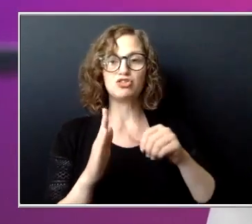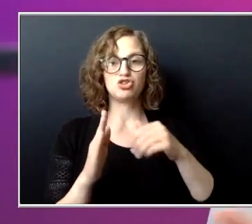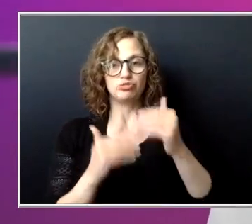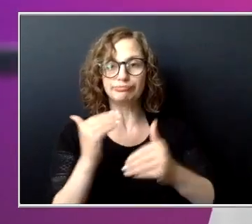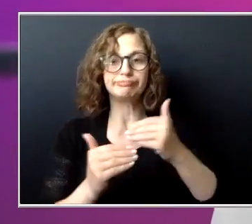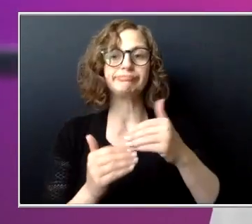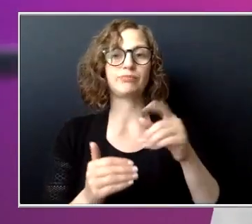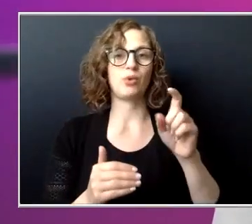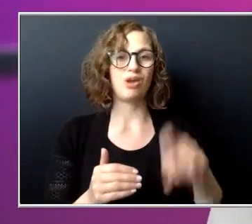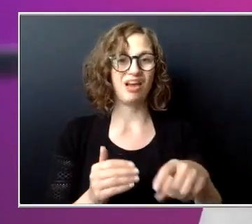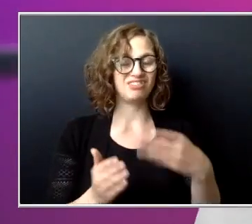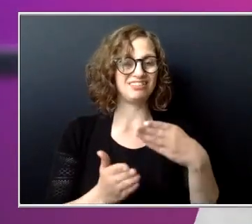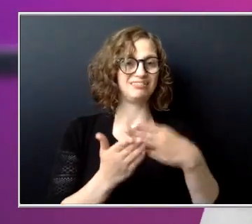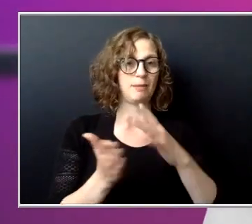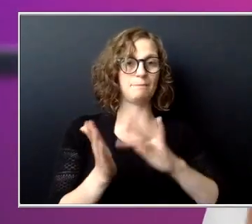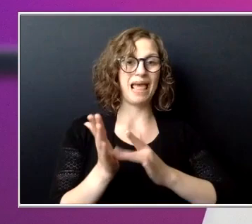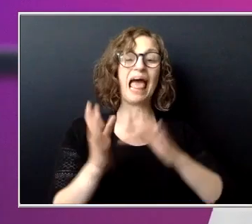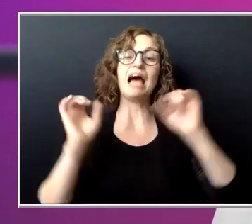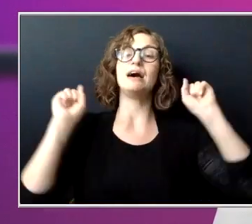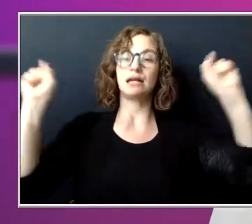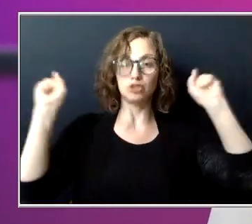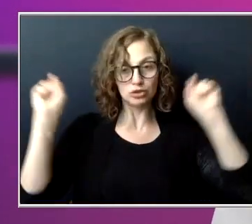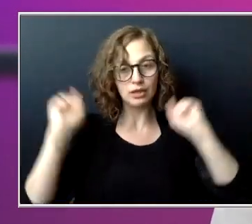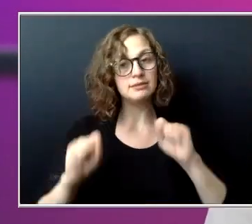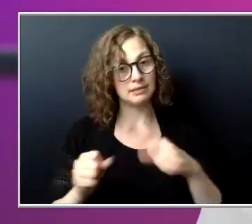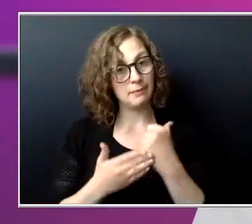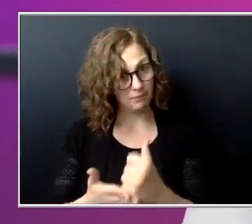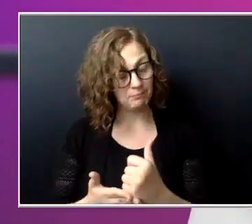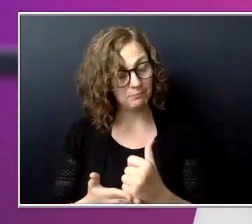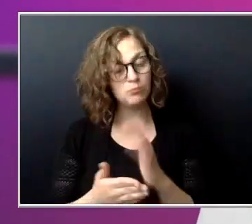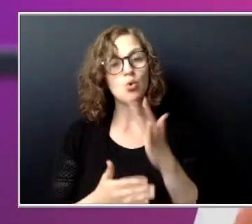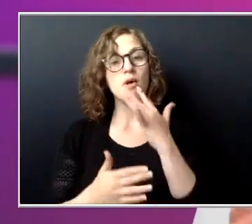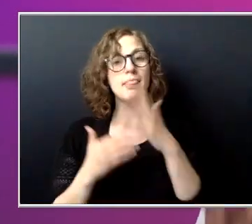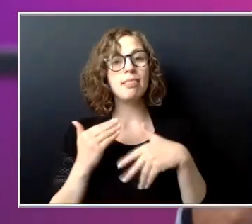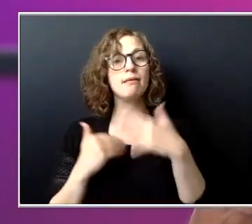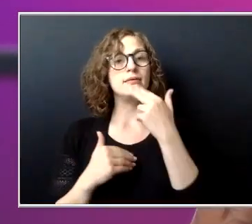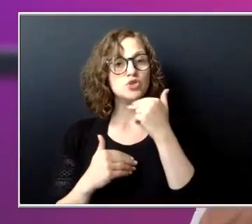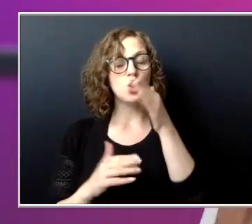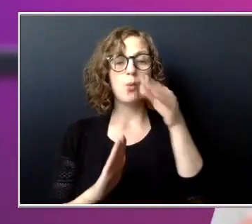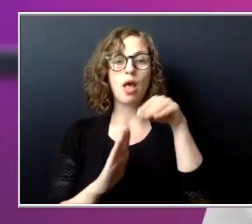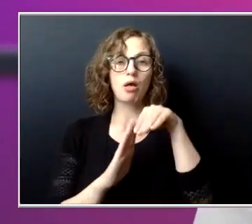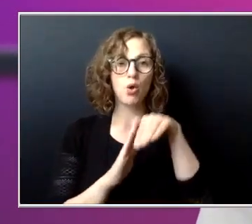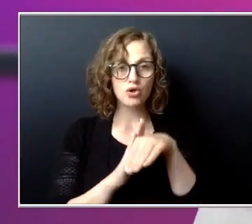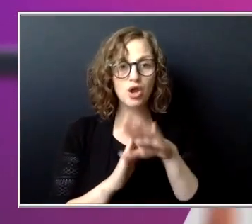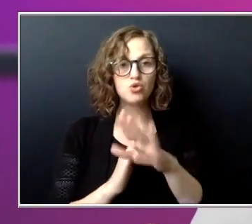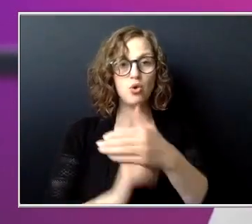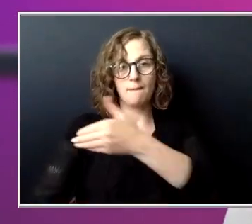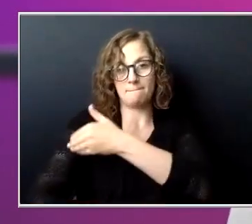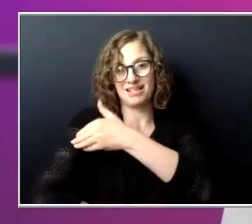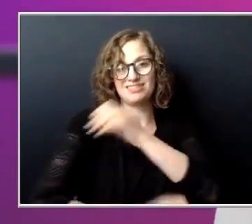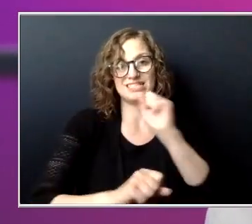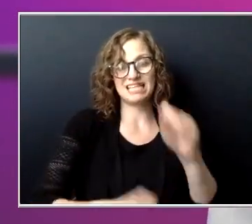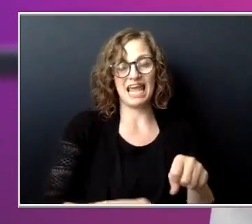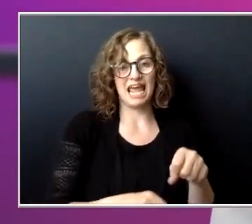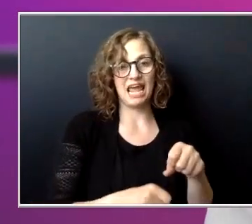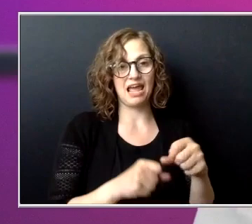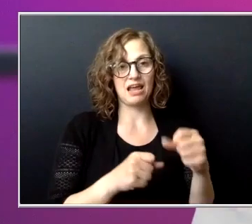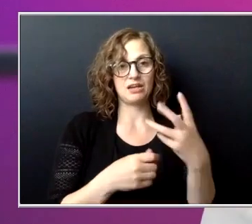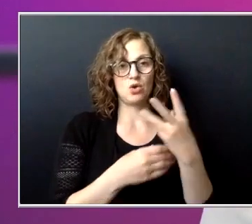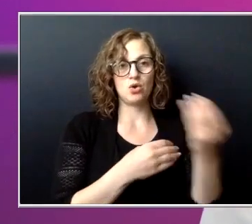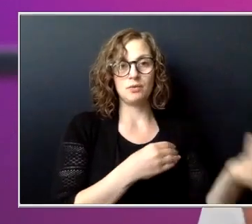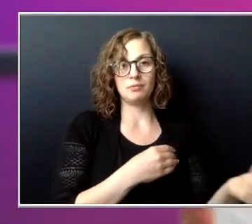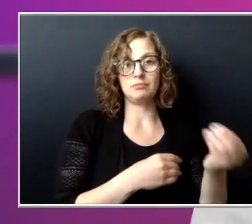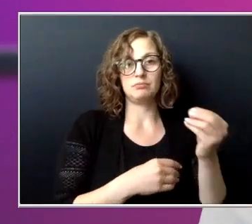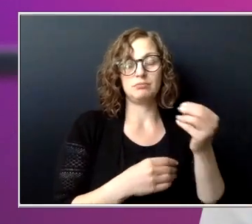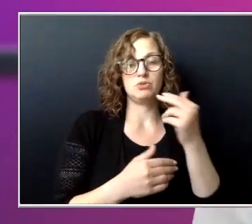exercise can be particularly helpful. Your blood sugars will go down. Your muscles can actually take sugar out of your blood without using insulin. And so